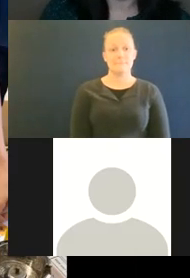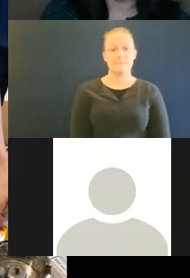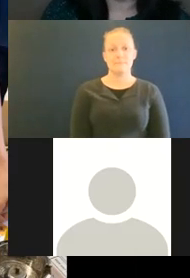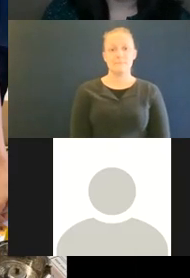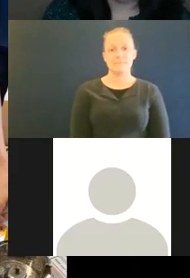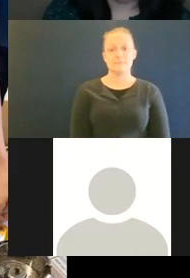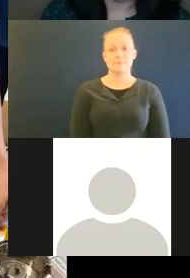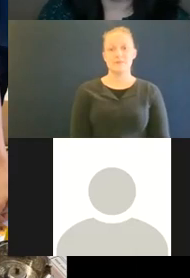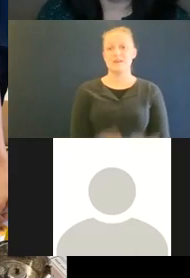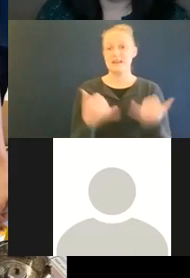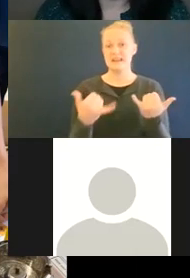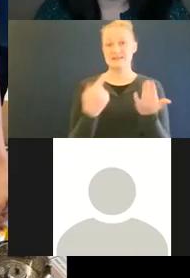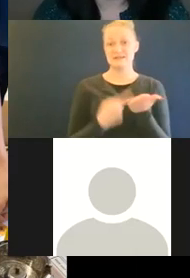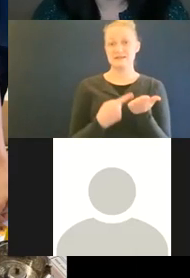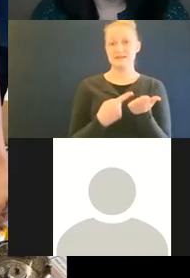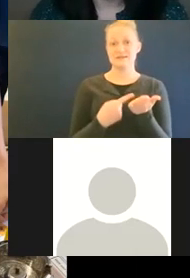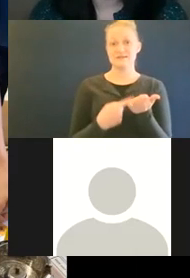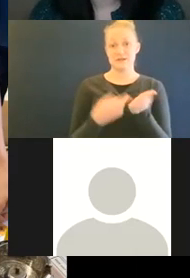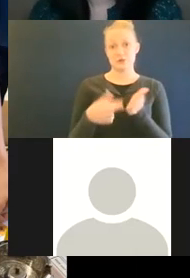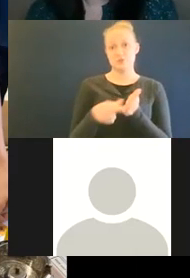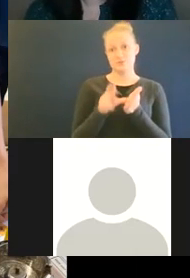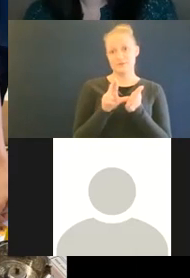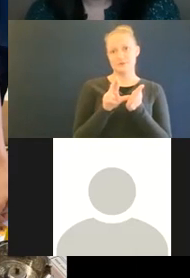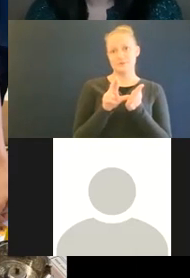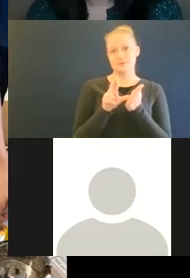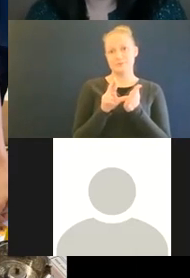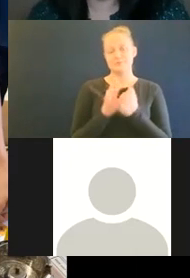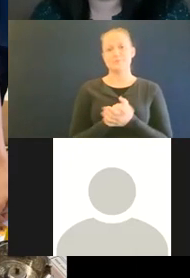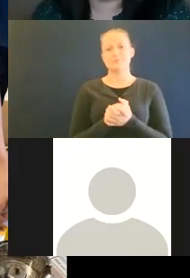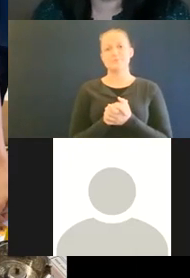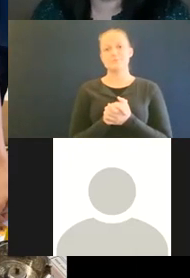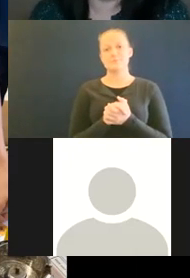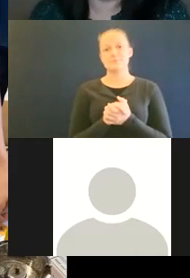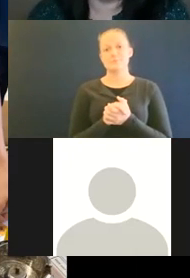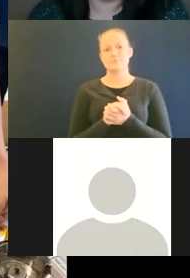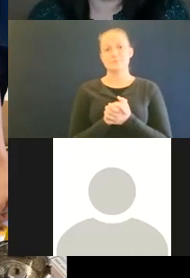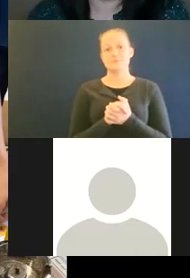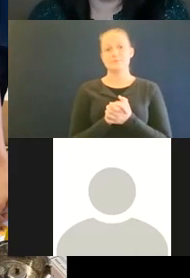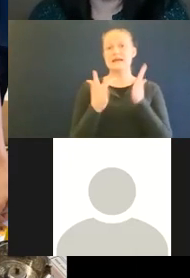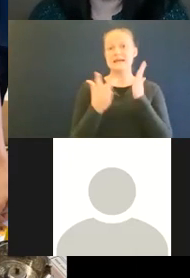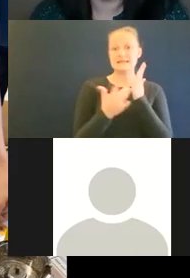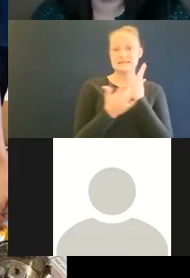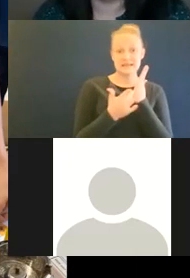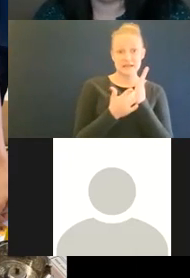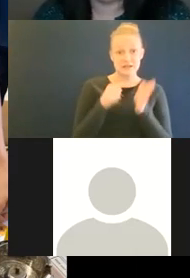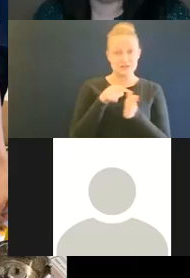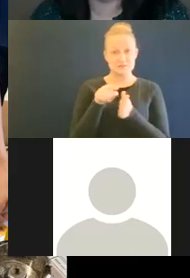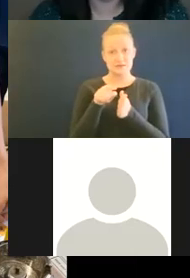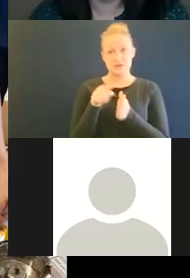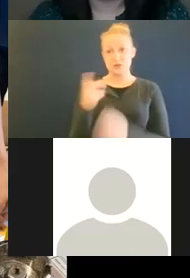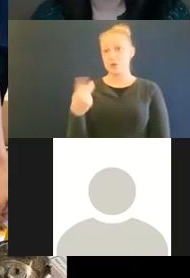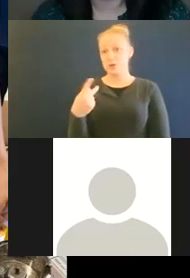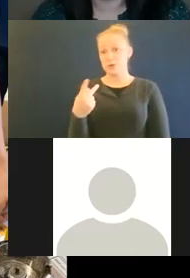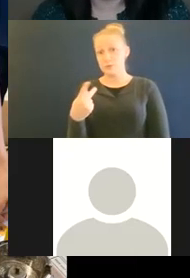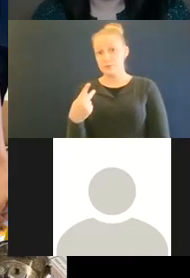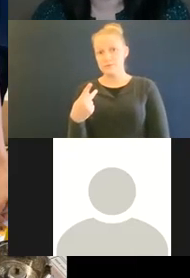So let's talk about what we are going to cover today. As assistive technology specialists, Monica and I are